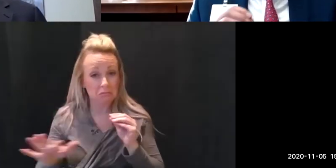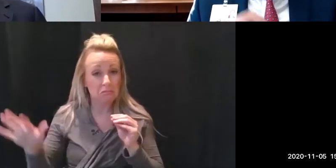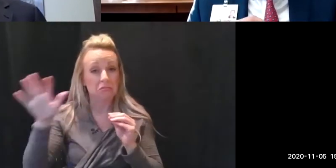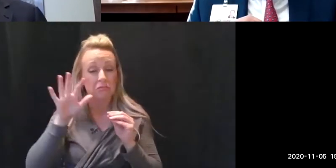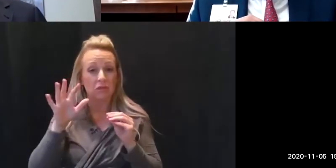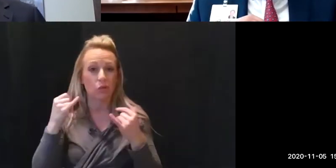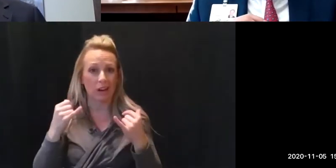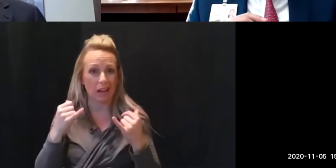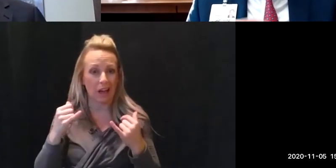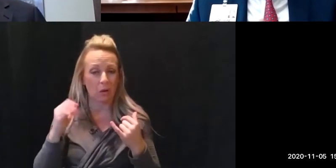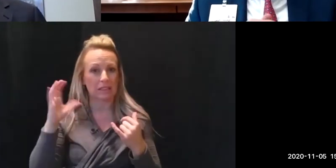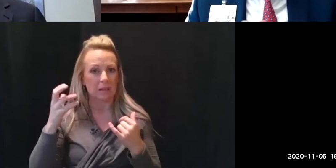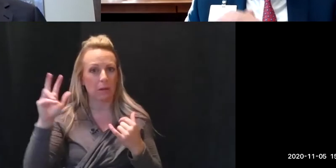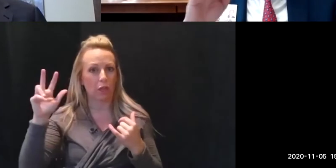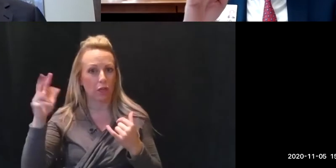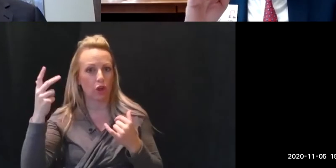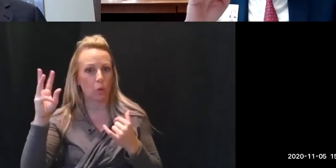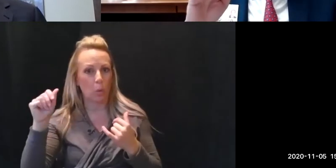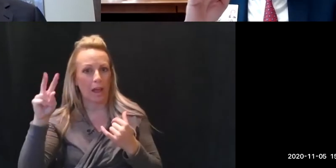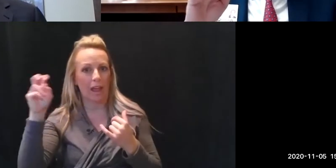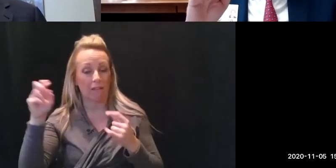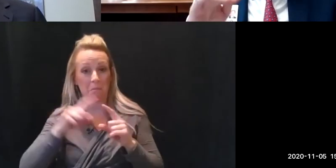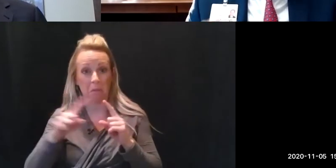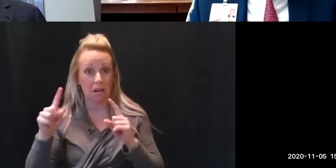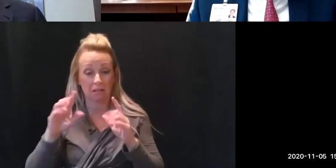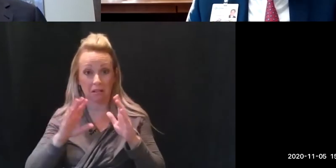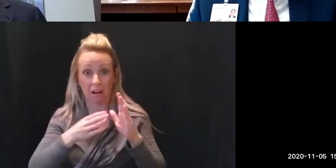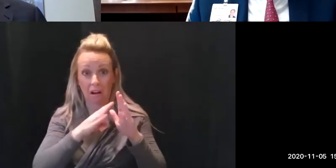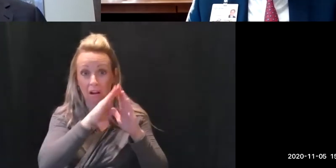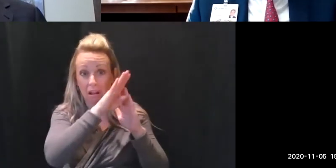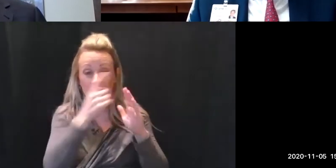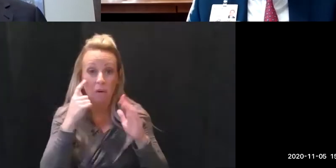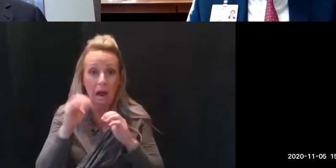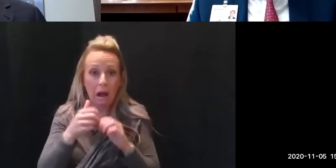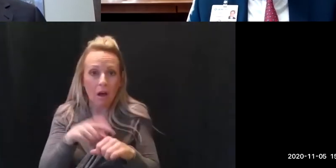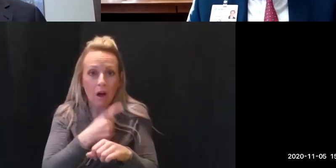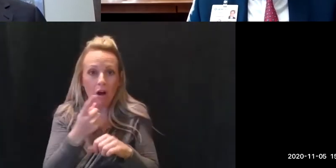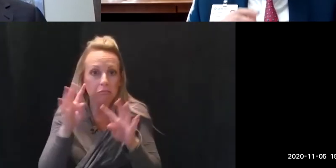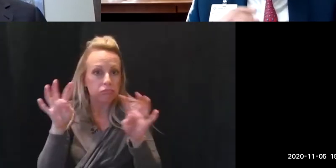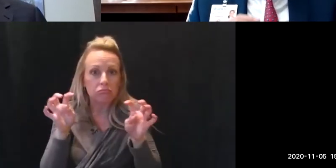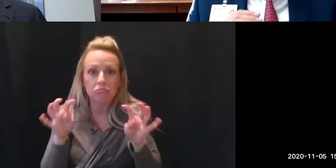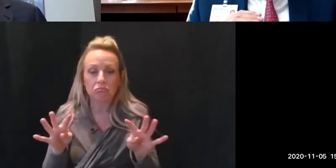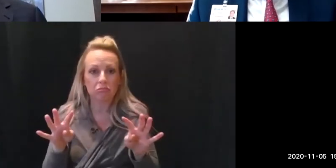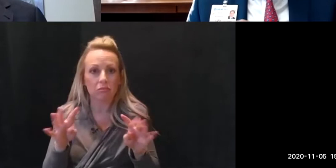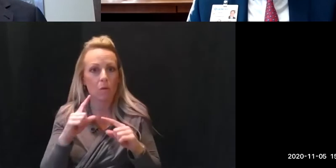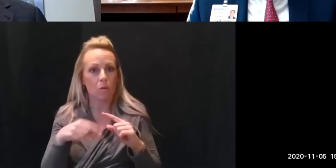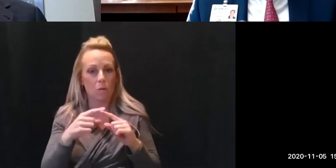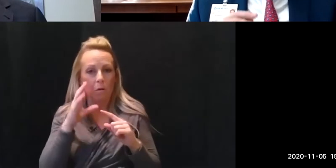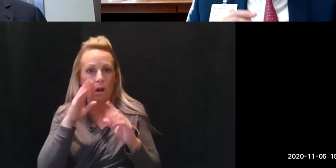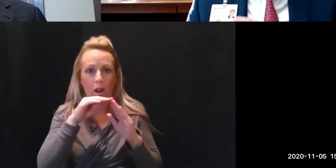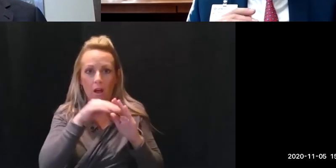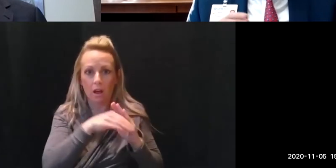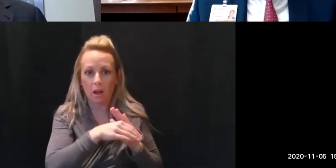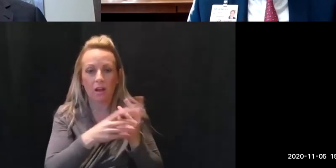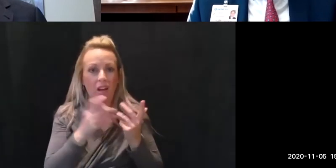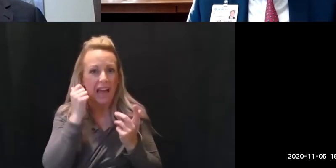only question is, we don't know how high the peak is on that wave, and we're certainly seeing, just like Bob said, every single day, we're